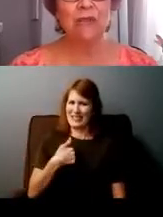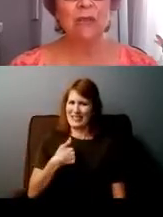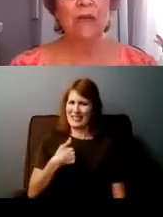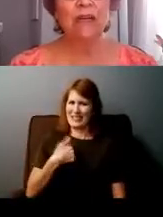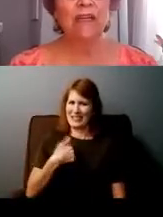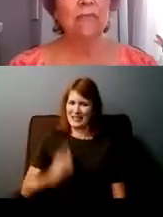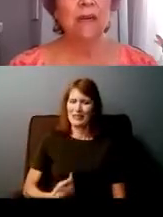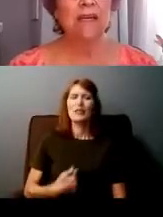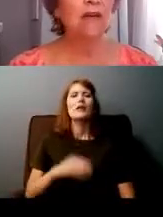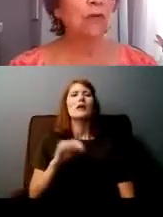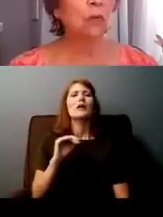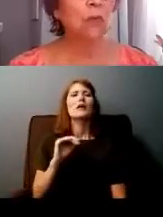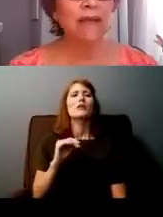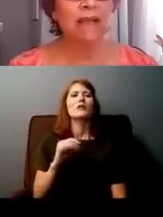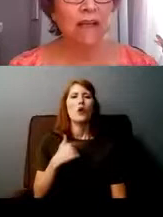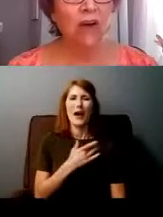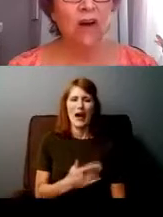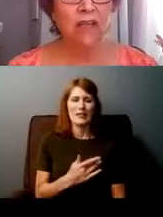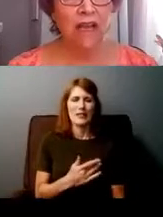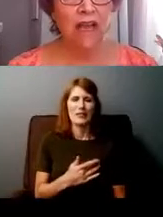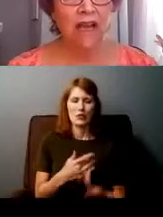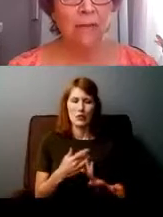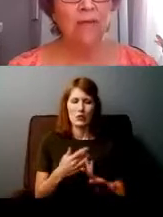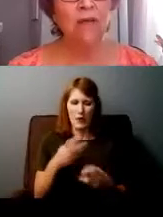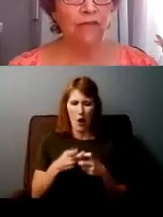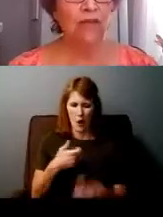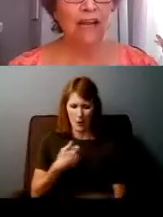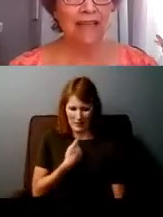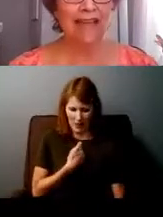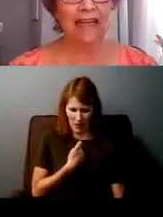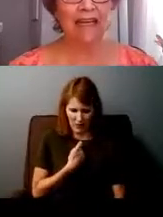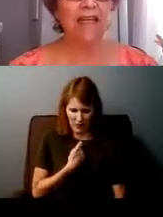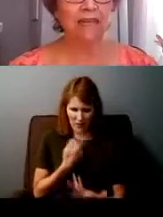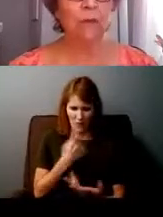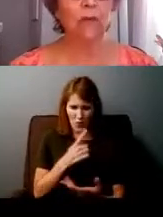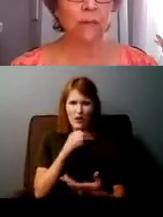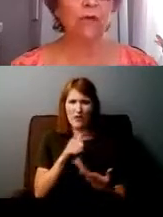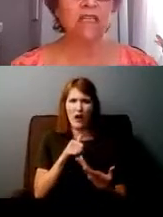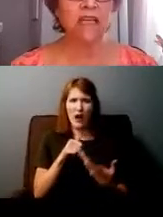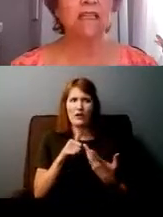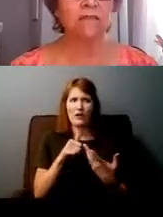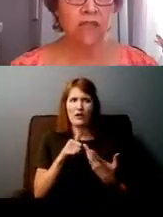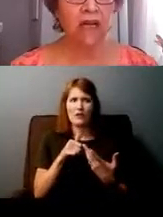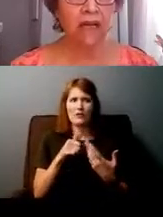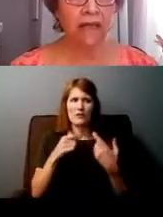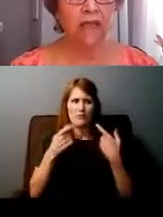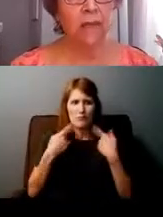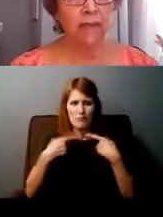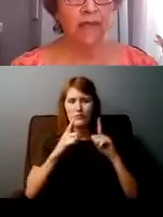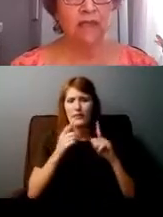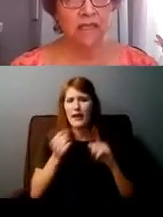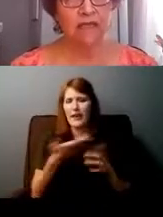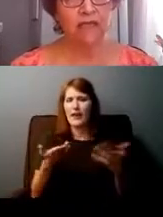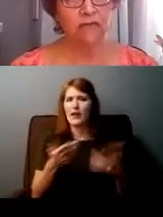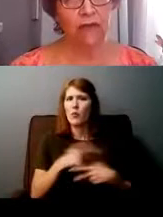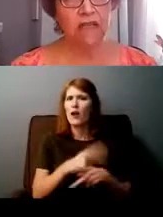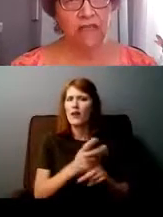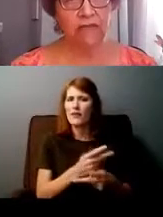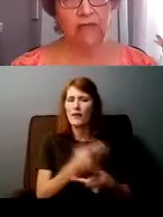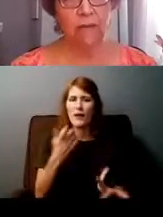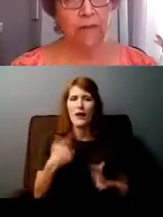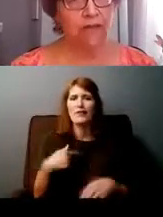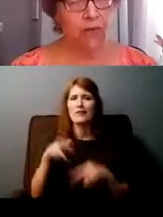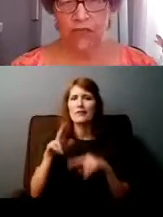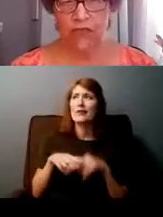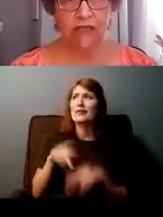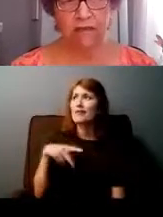tendency to give myself a really hard time for not getting anything really productive done, because sitting in front of